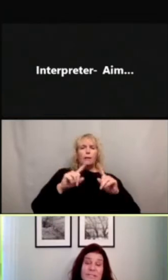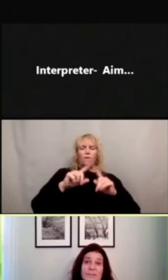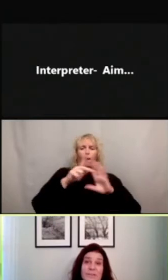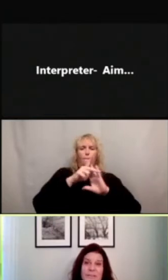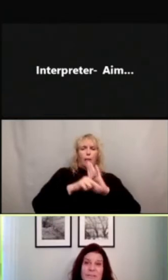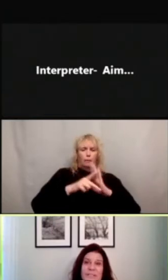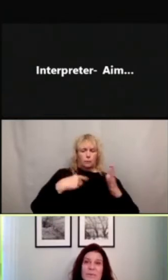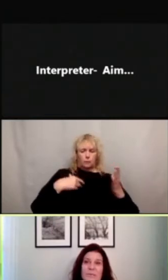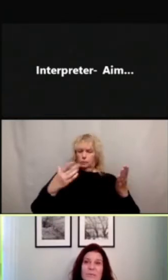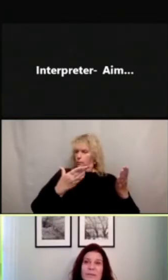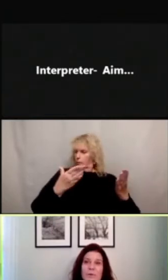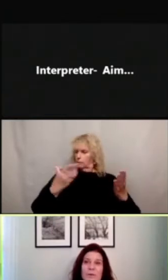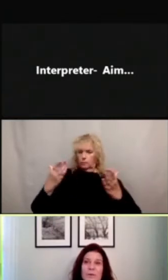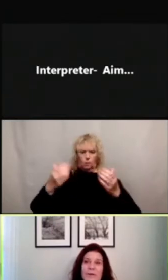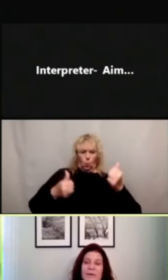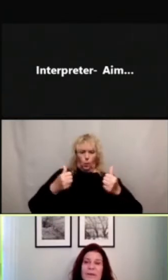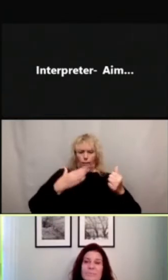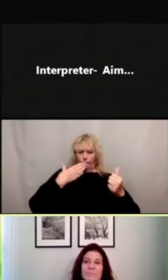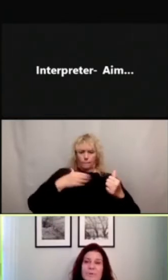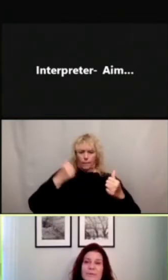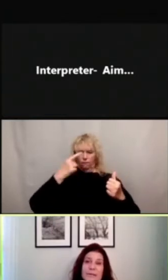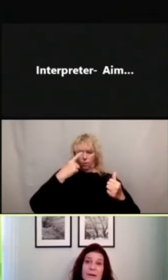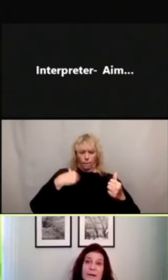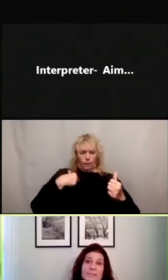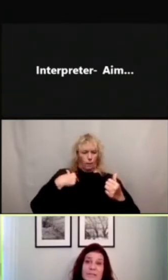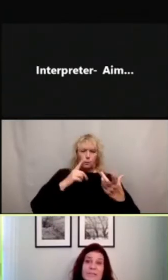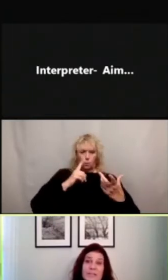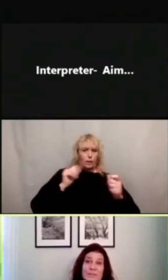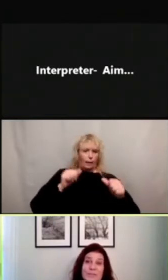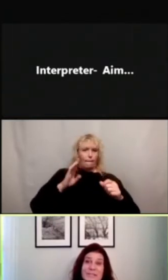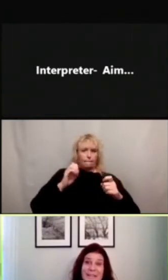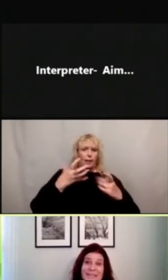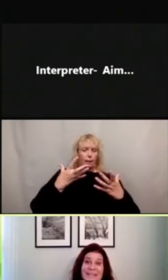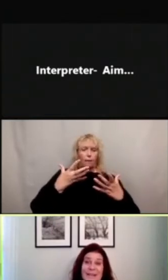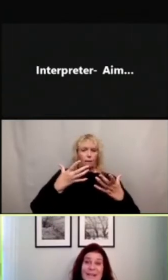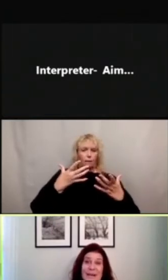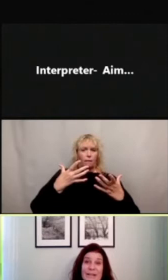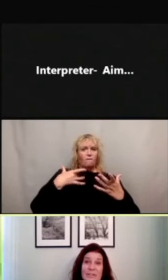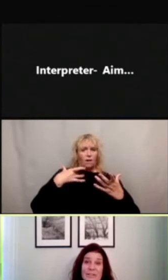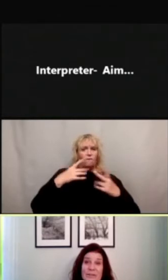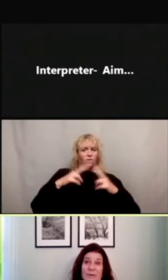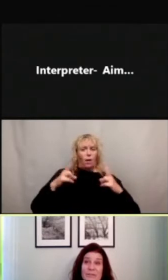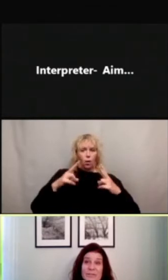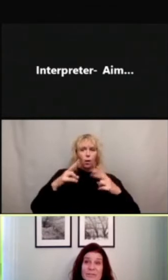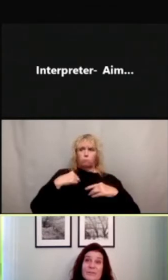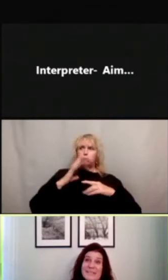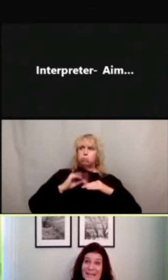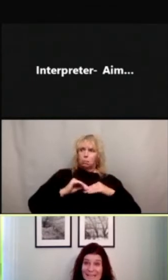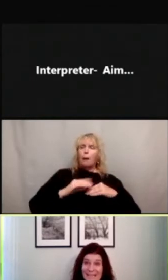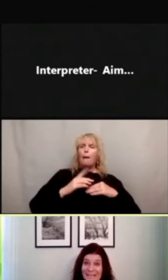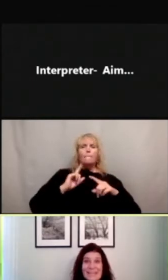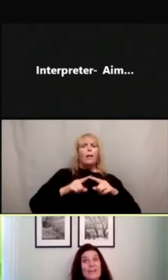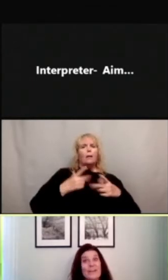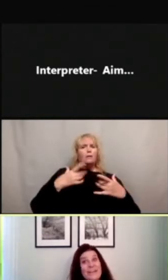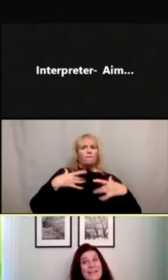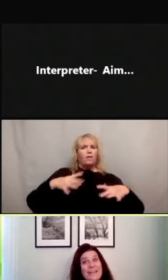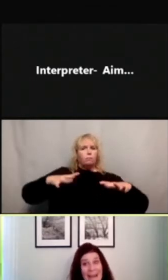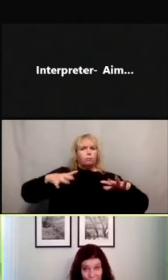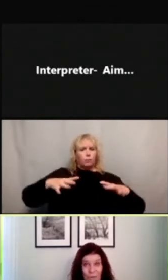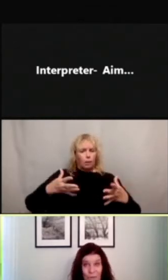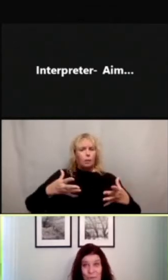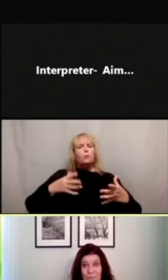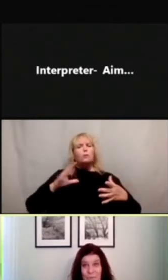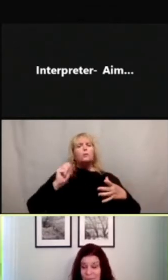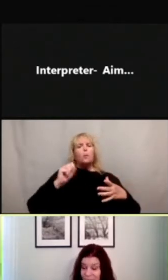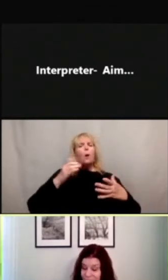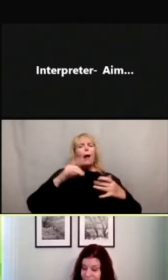can be difficult. And so we really work with improving skills on understanding an insurance policy. So first getting it and then understanding